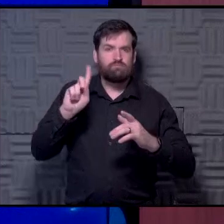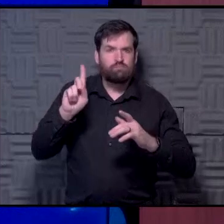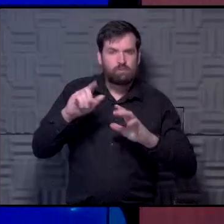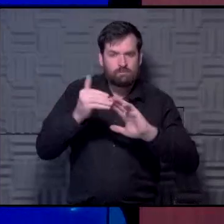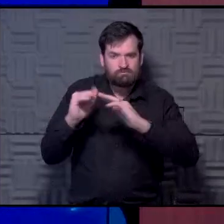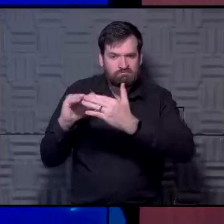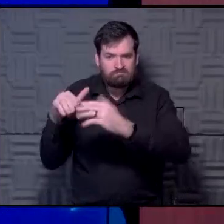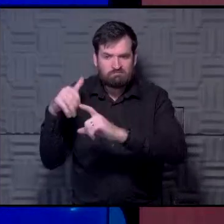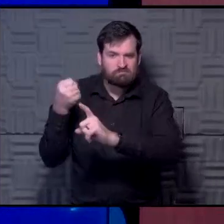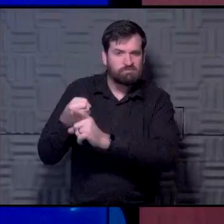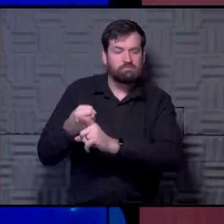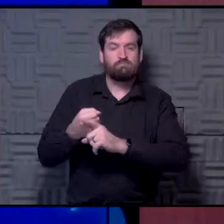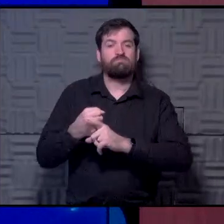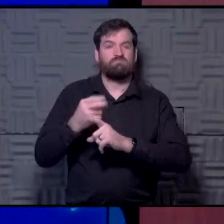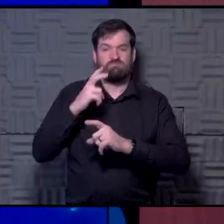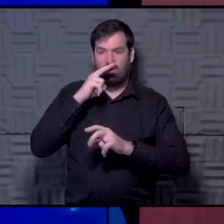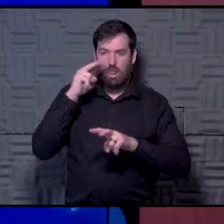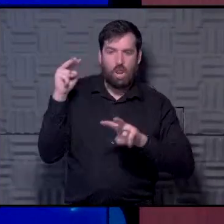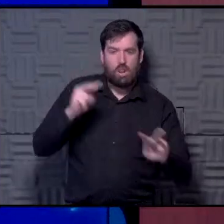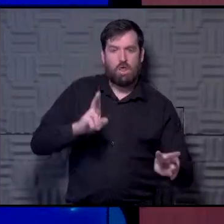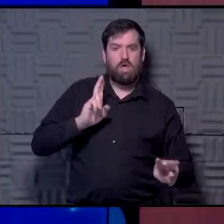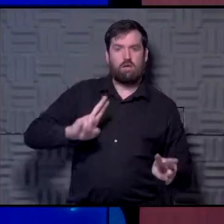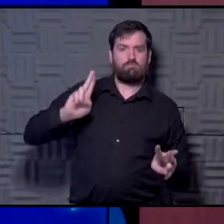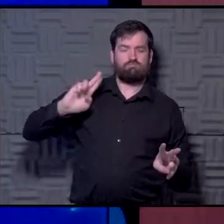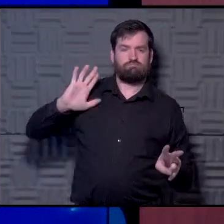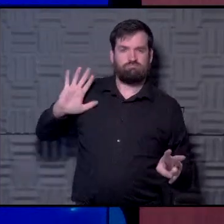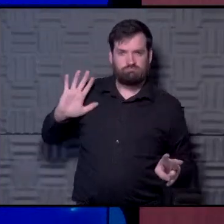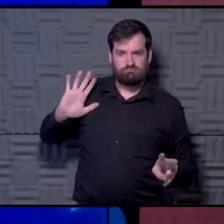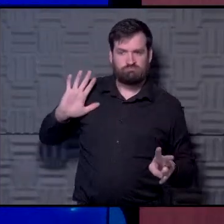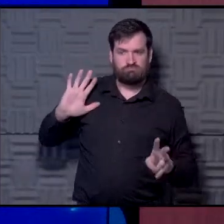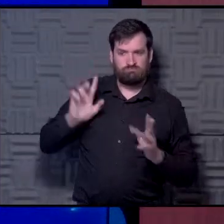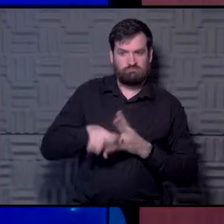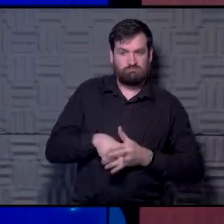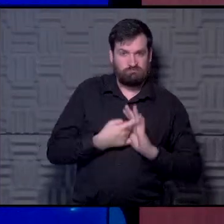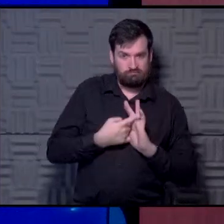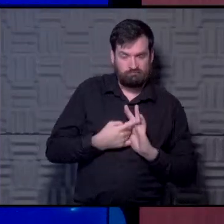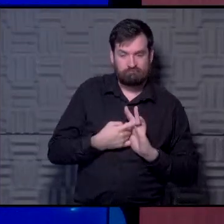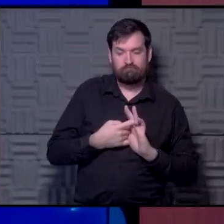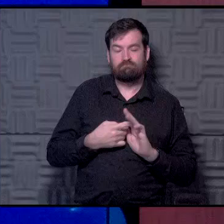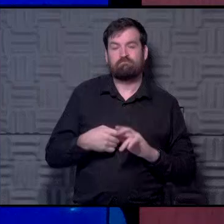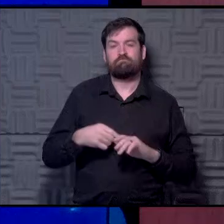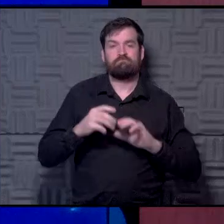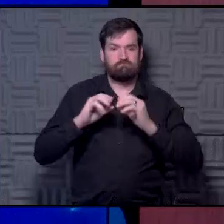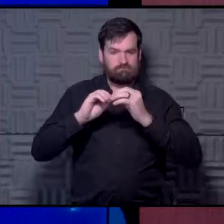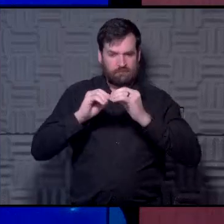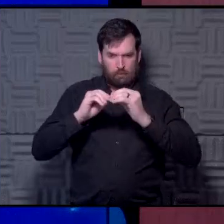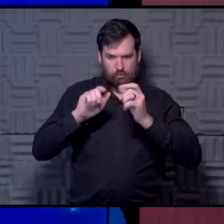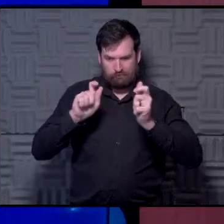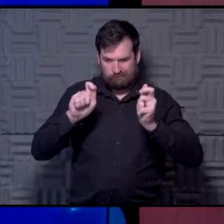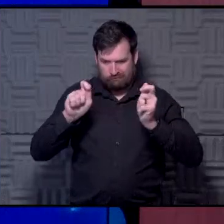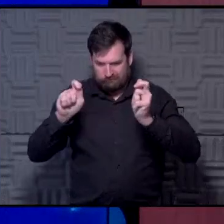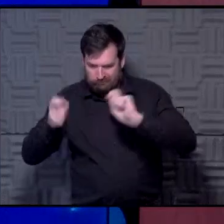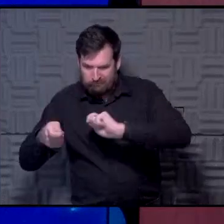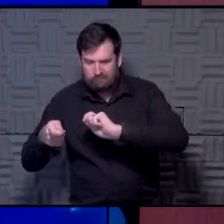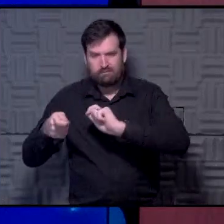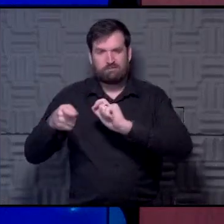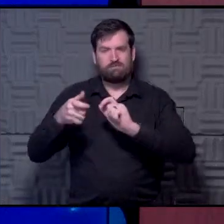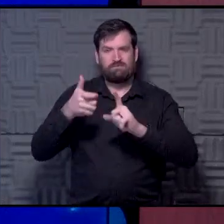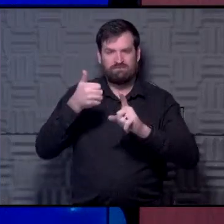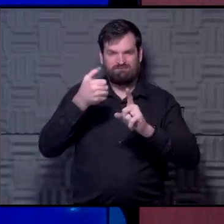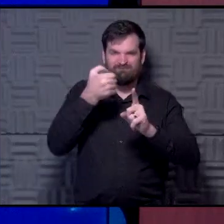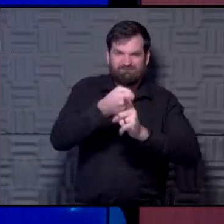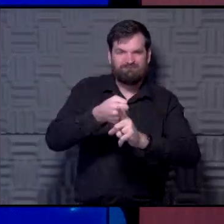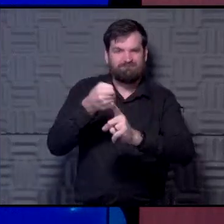most. If you go back to the history of the crisis, you can see the numbers shift from area to area